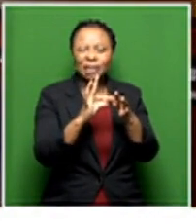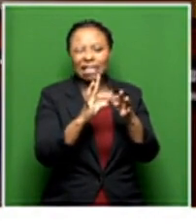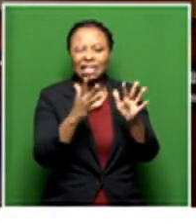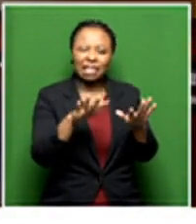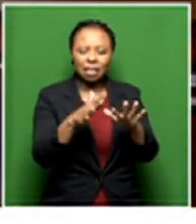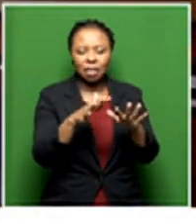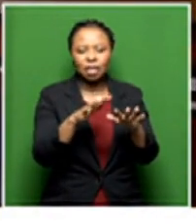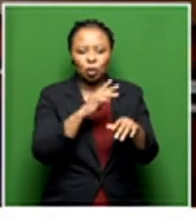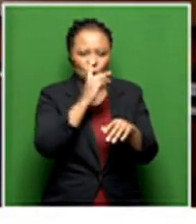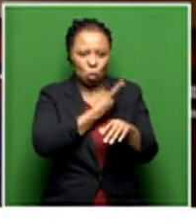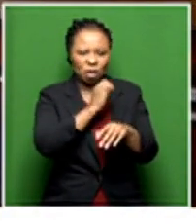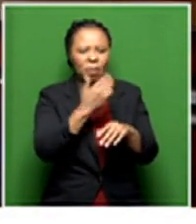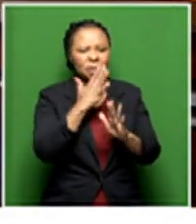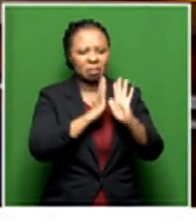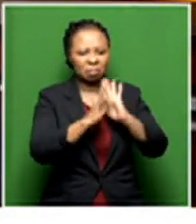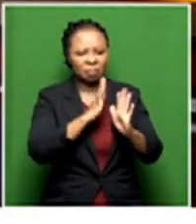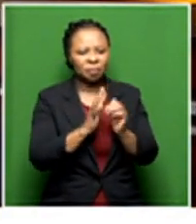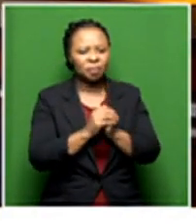Maketa. Talk to us about this.